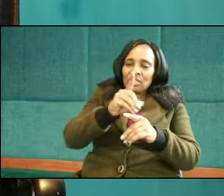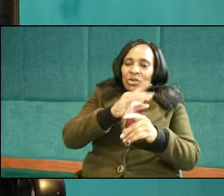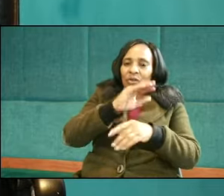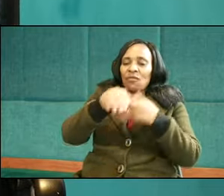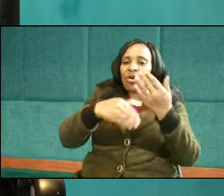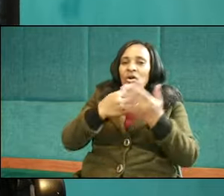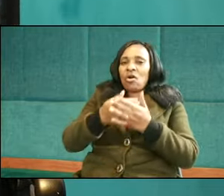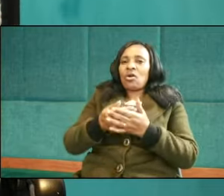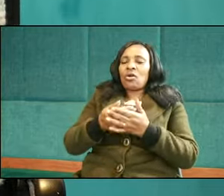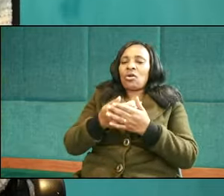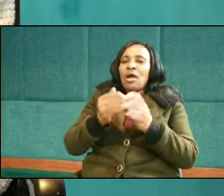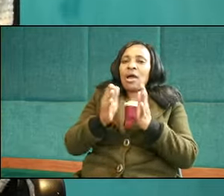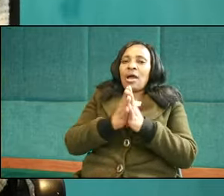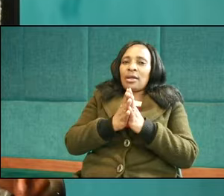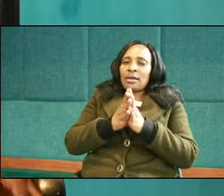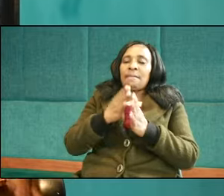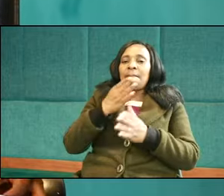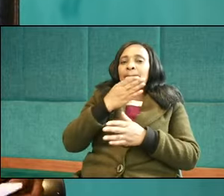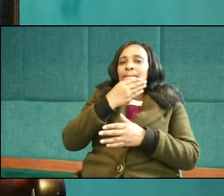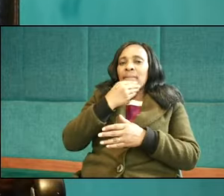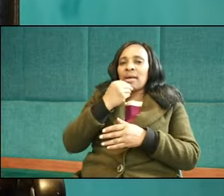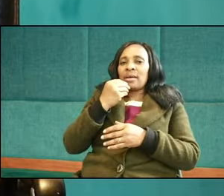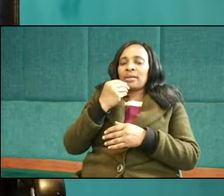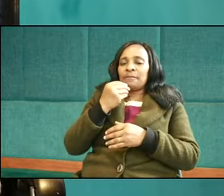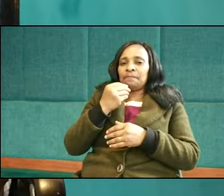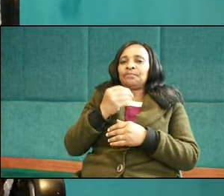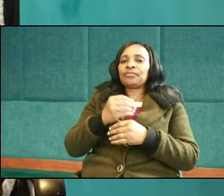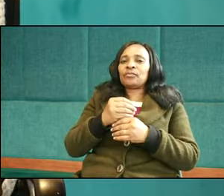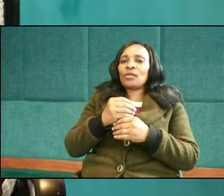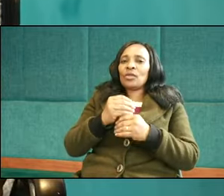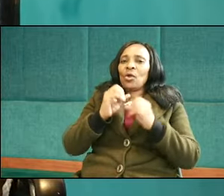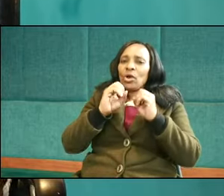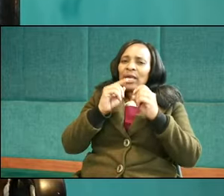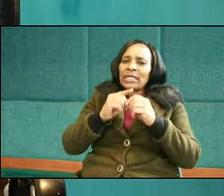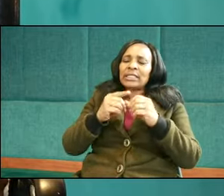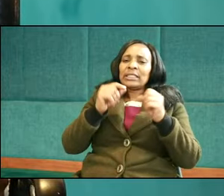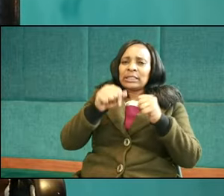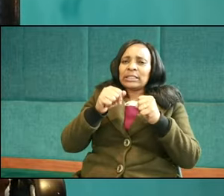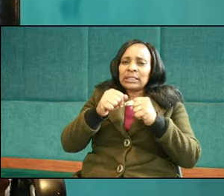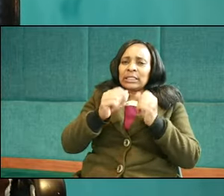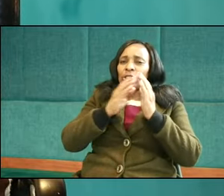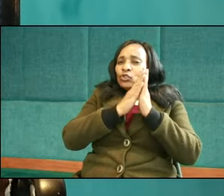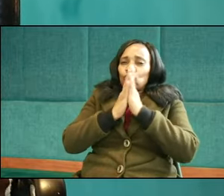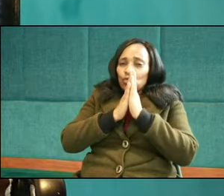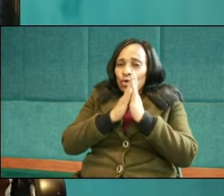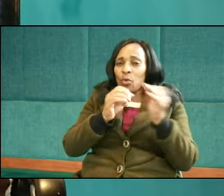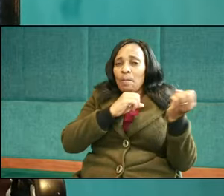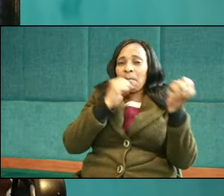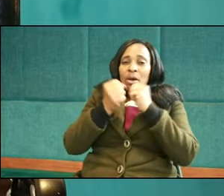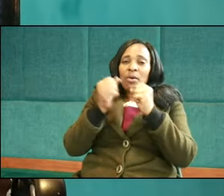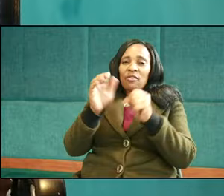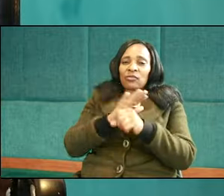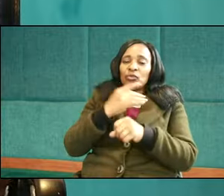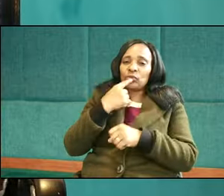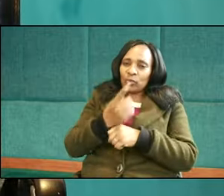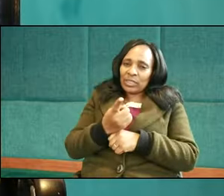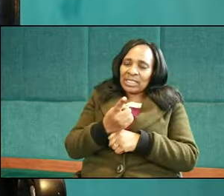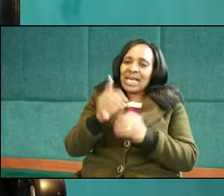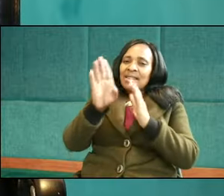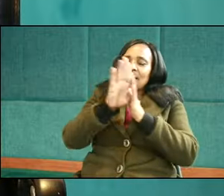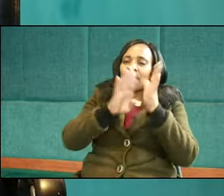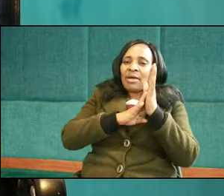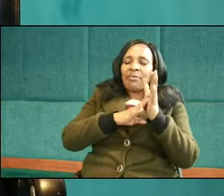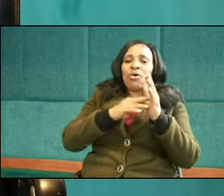all mankind. Amen. It's a really powerful story here, and we're really told that the